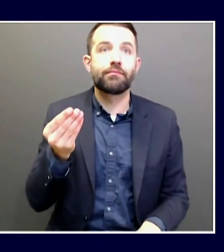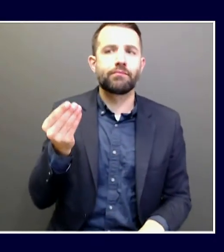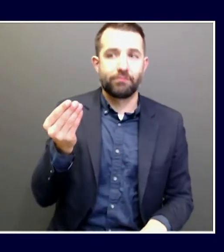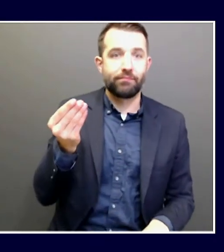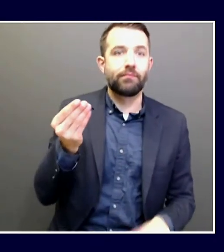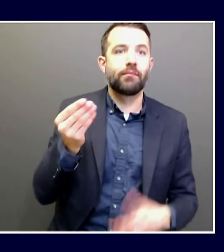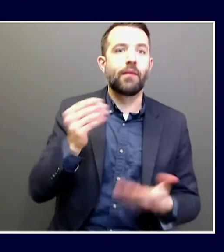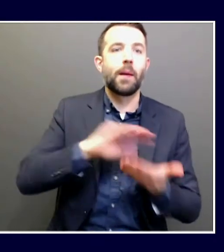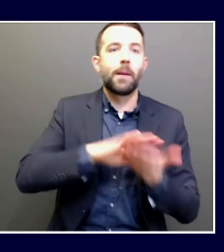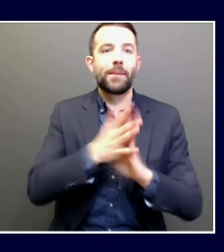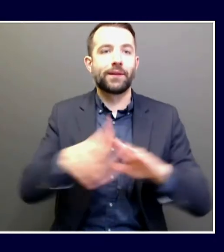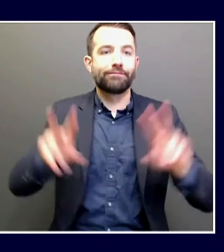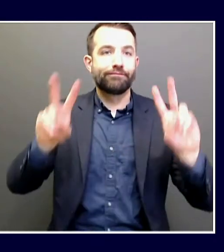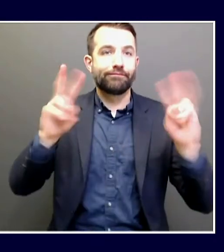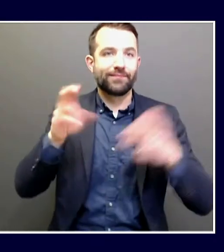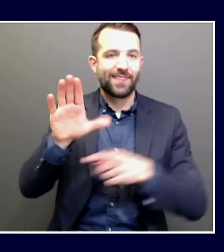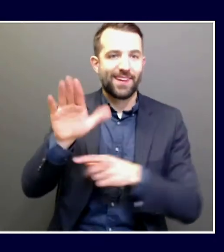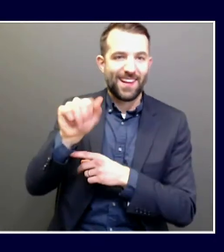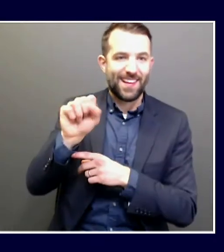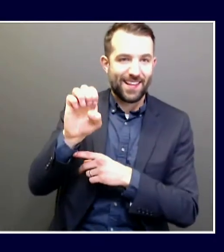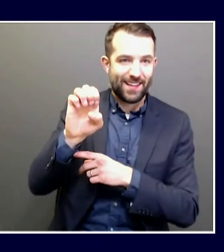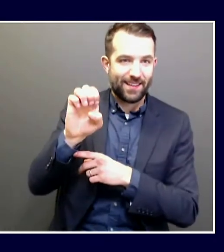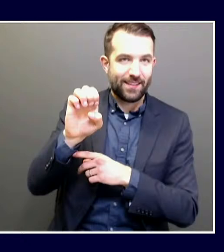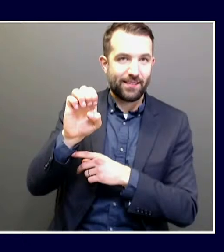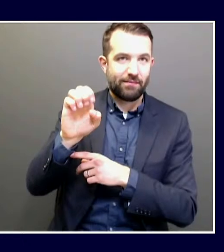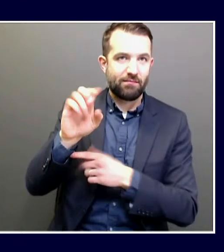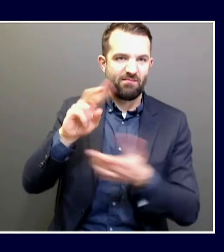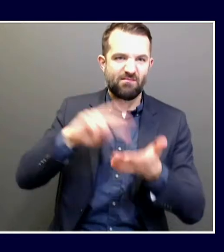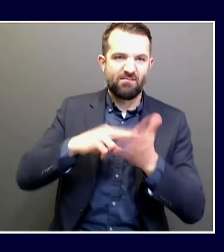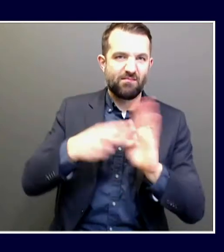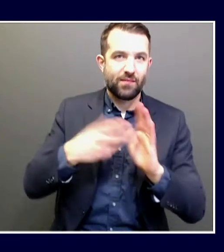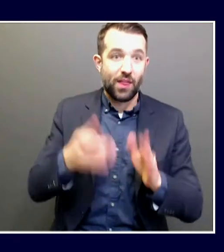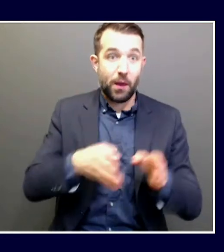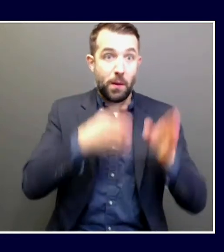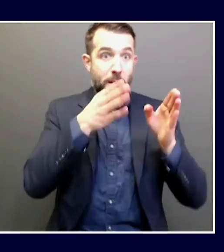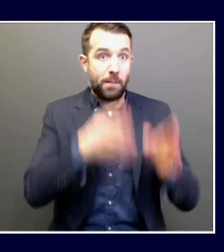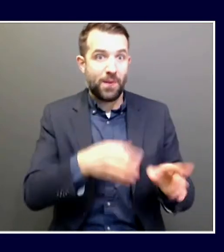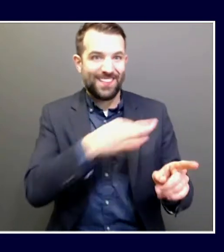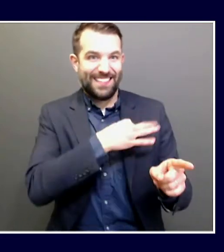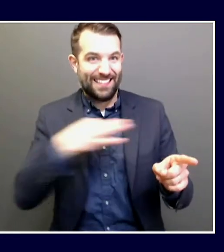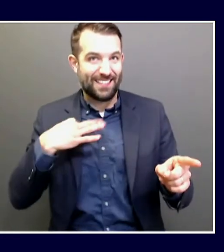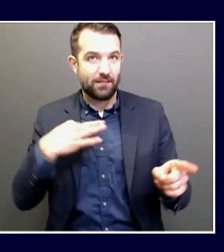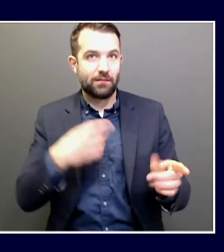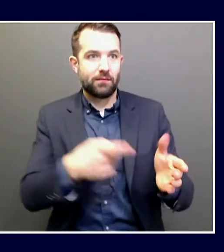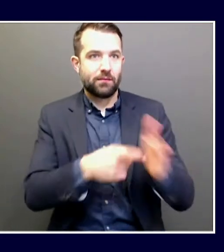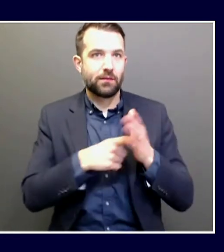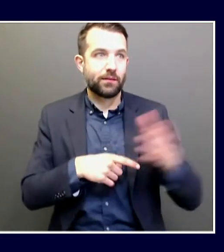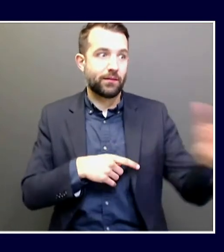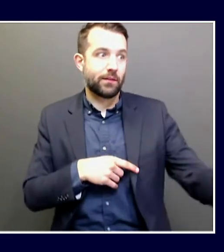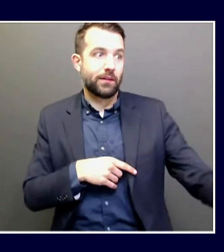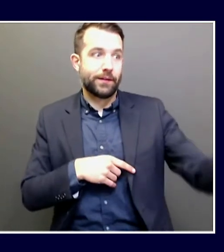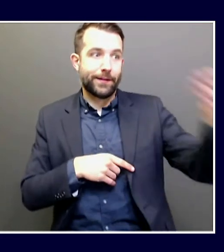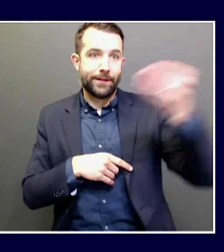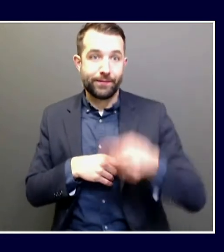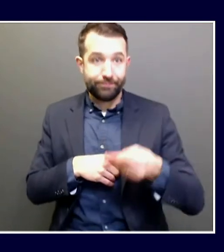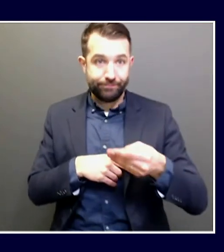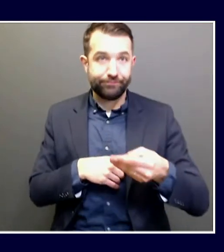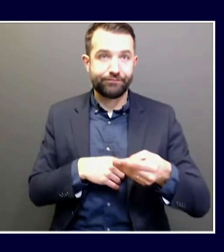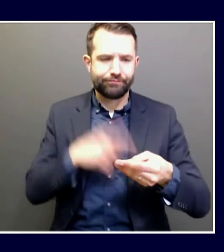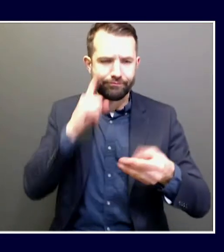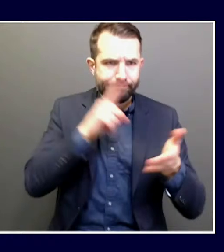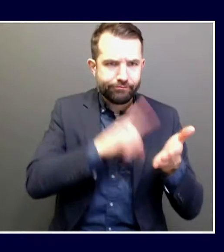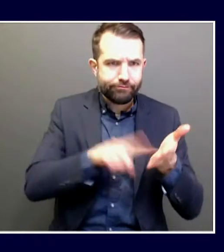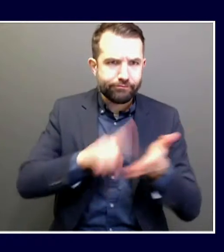not a duplicate of another result, and then enter that data into a US CDC website. That process